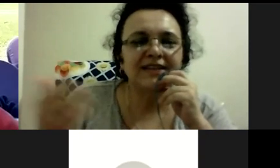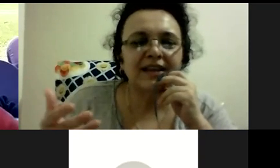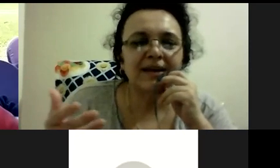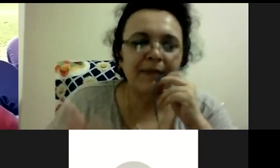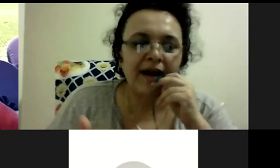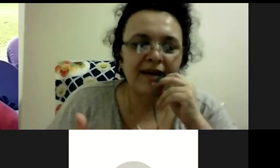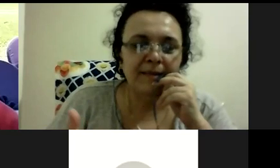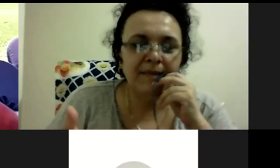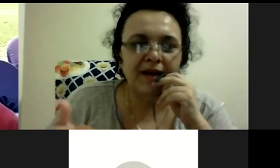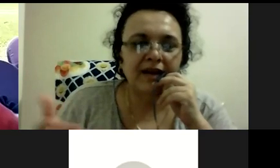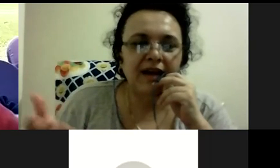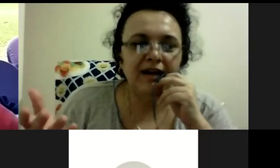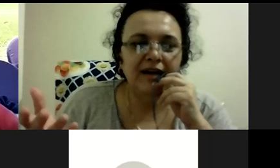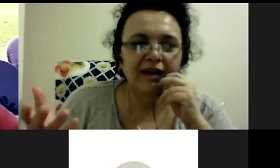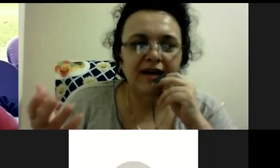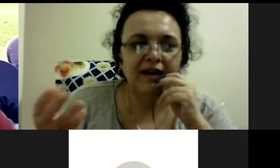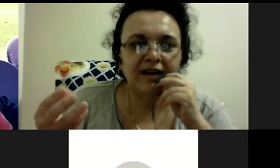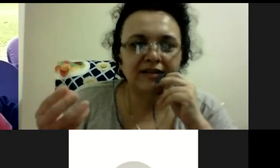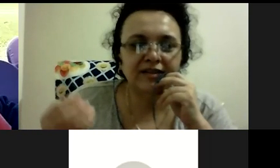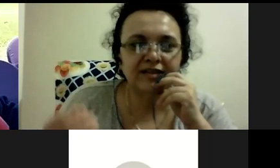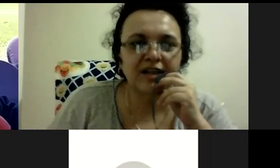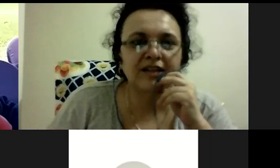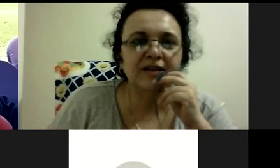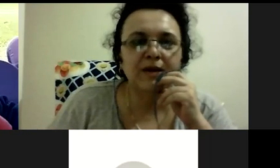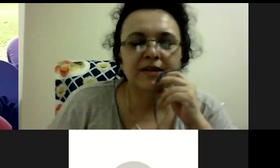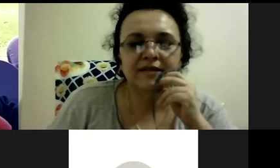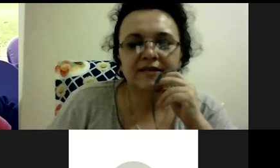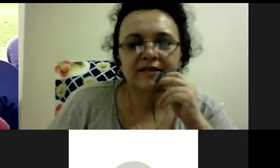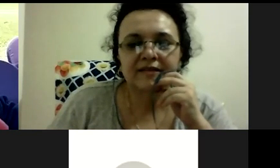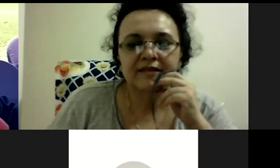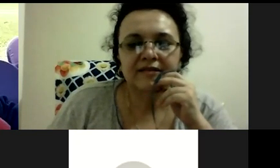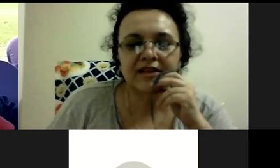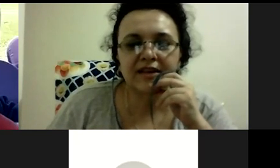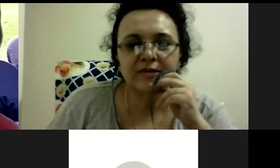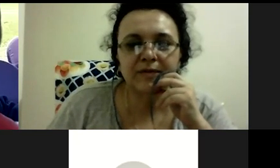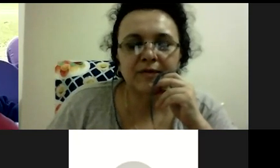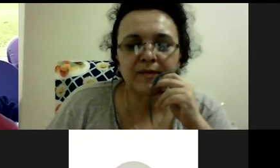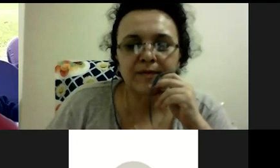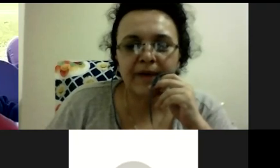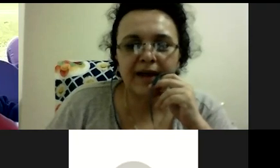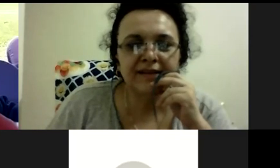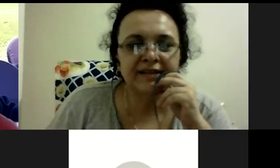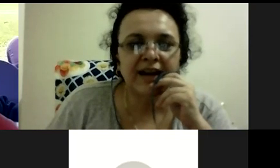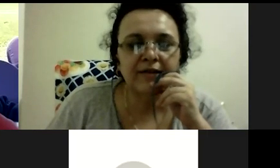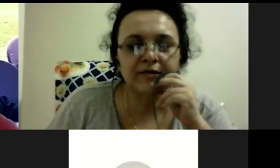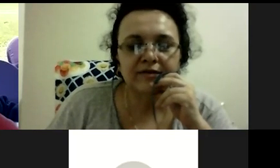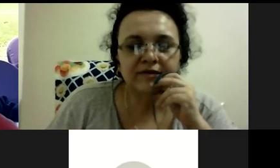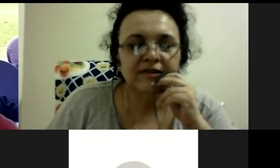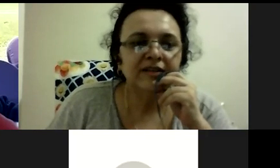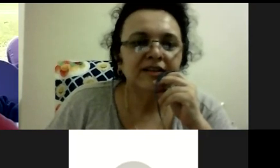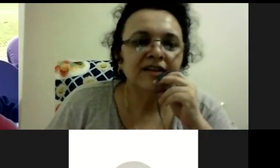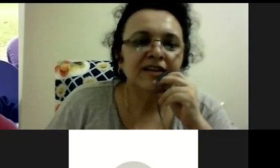well, it's like a pie, but a salty one. O sea, es un pie salado.